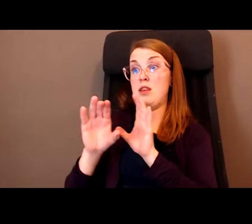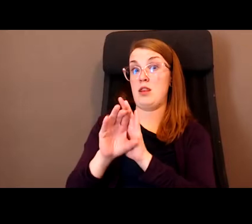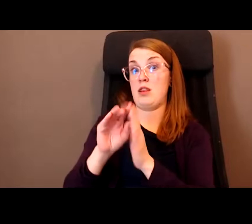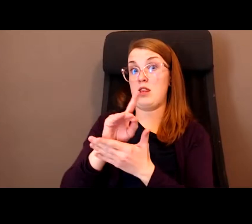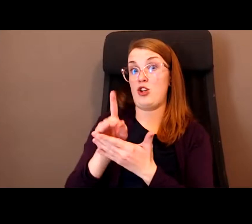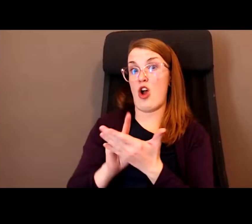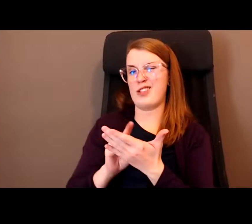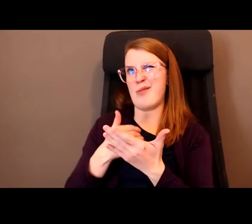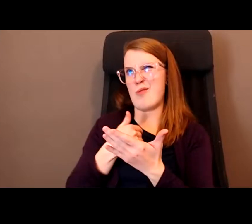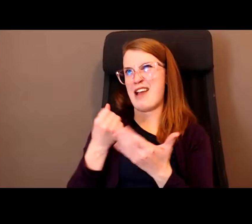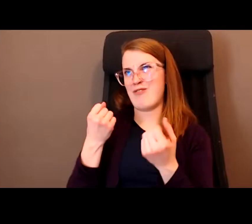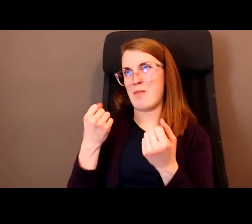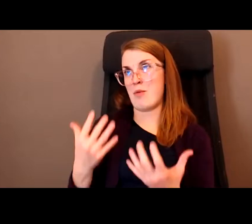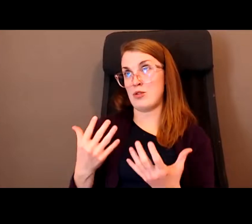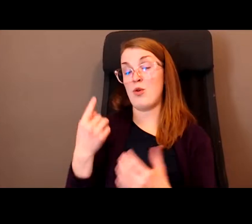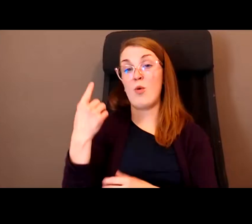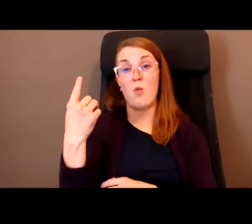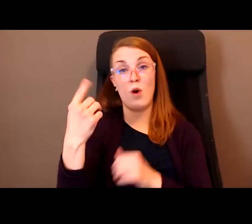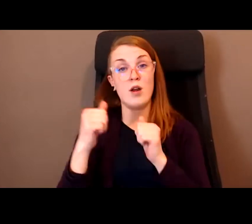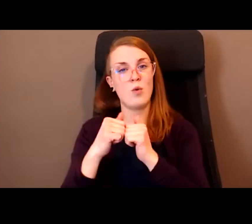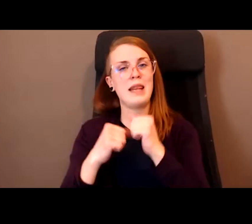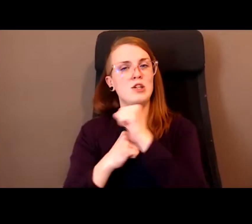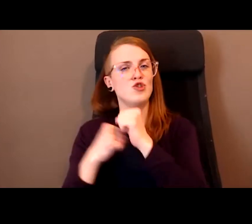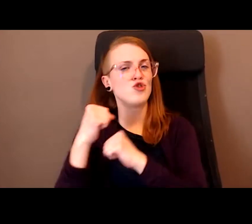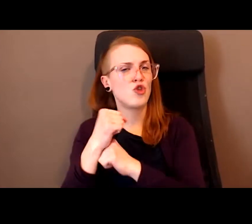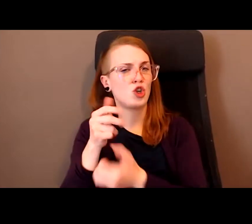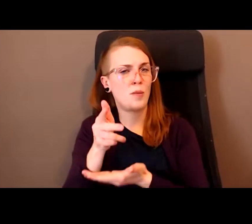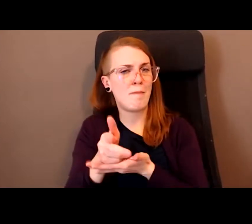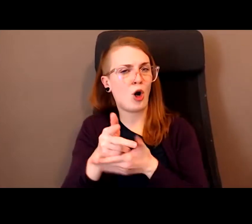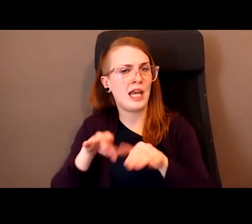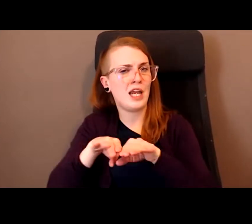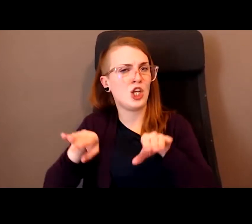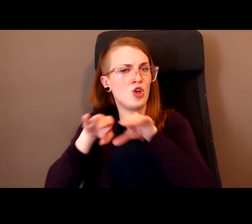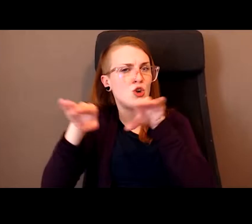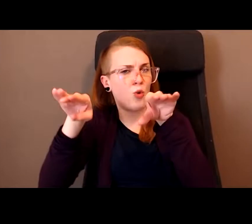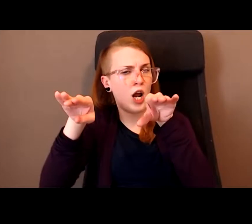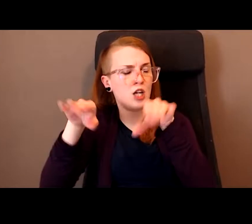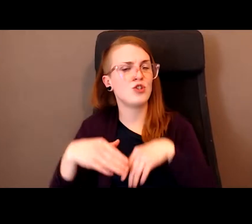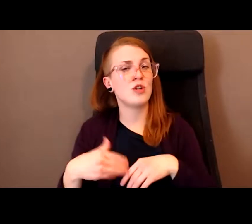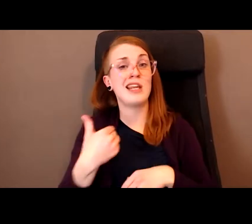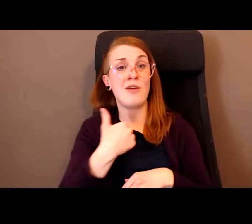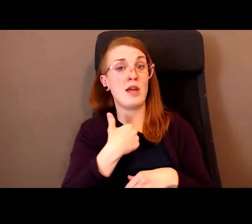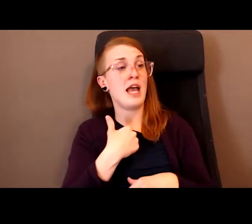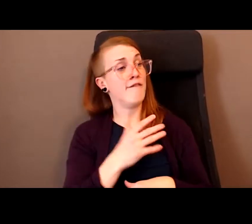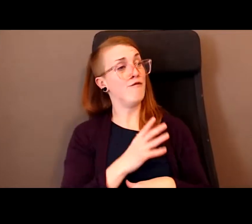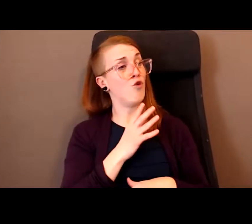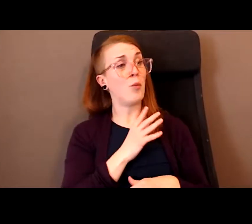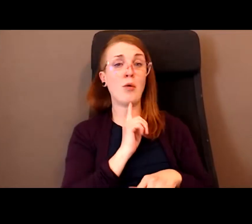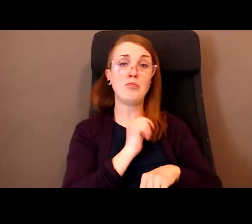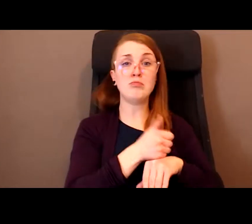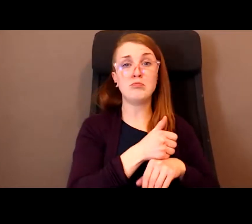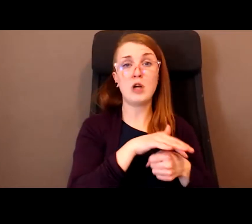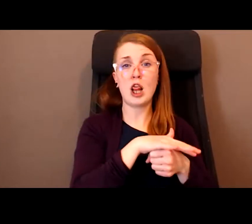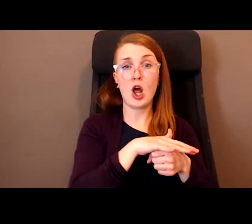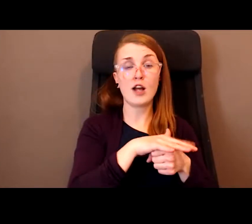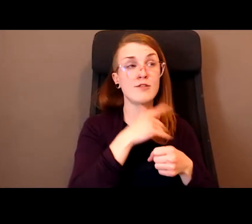multiple concepts. One has structured parking or parking garage, and there's more formalized lots for better